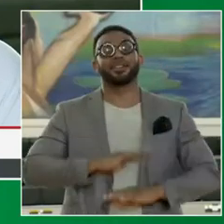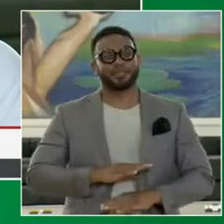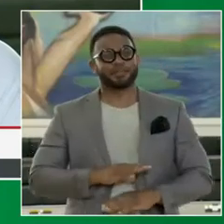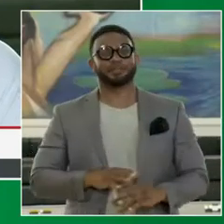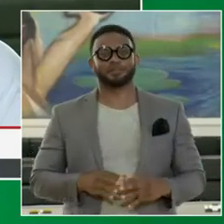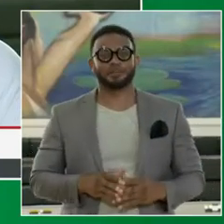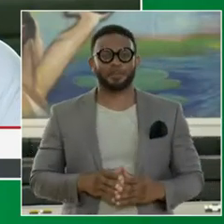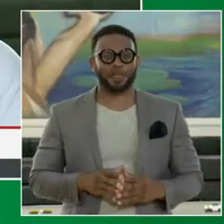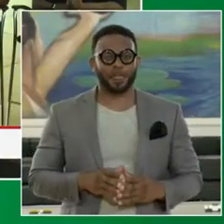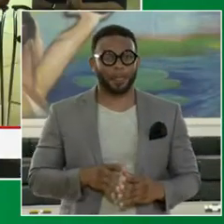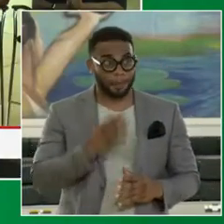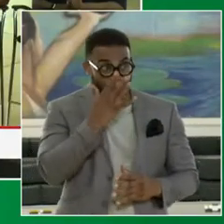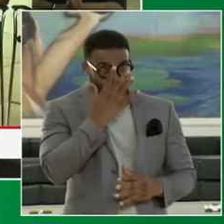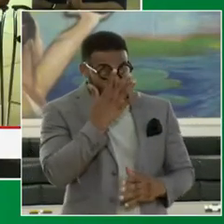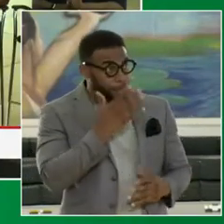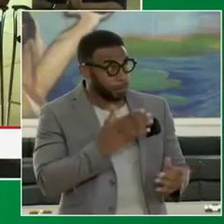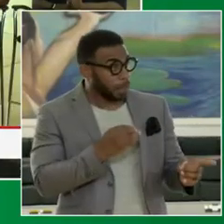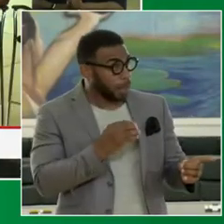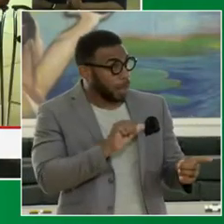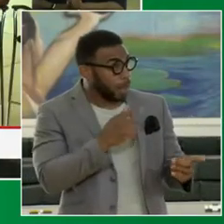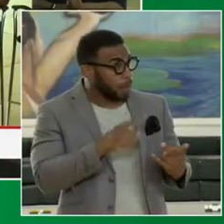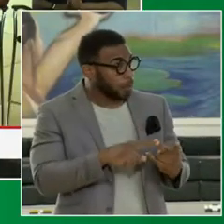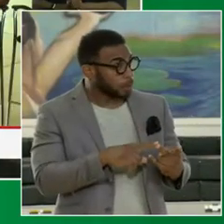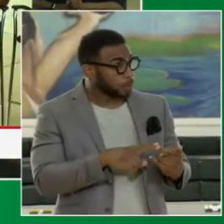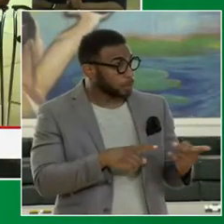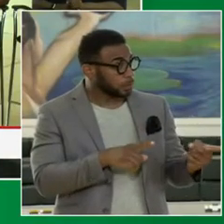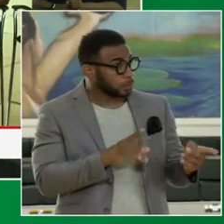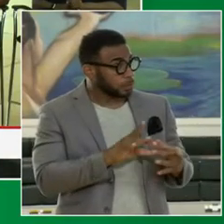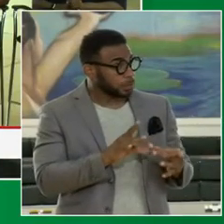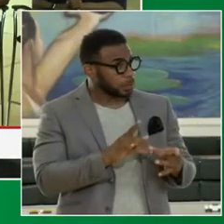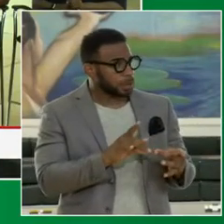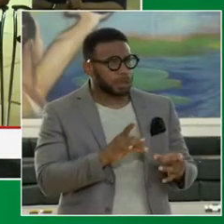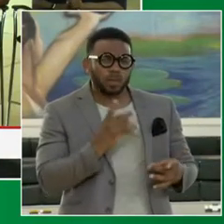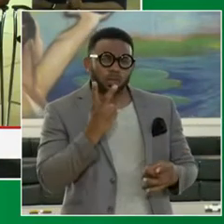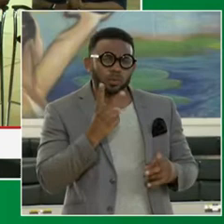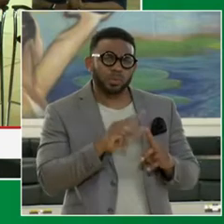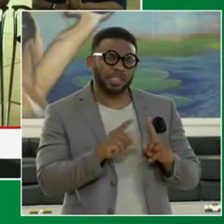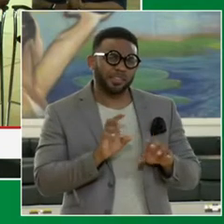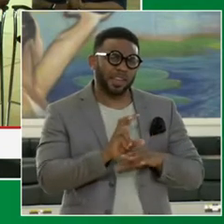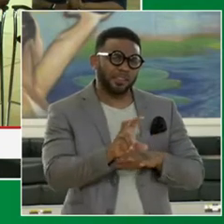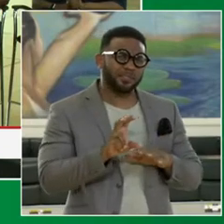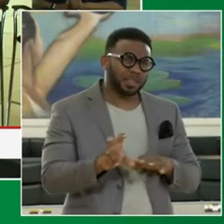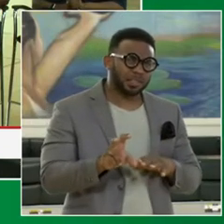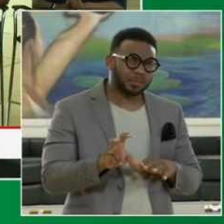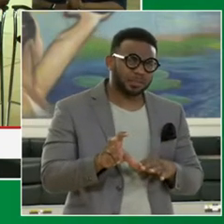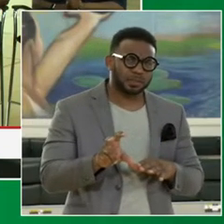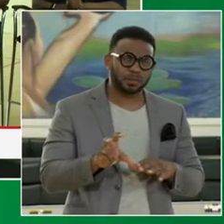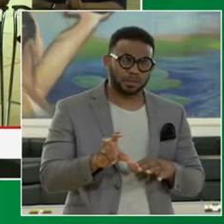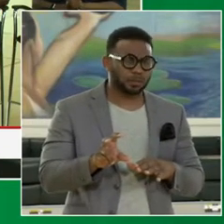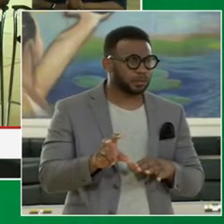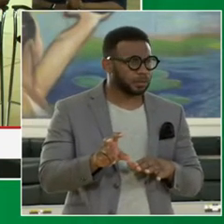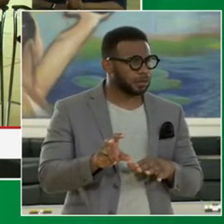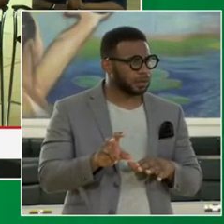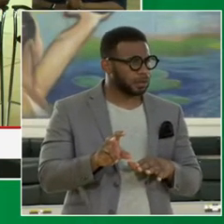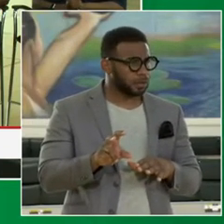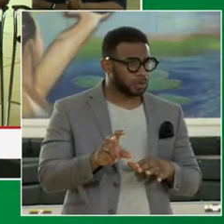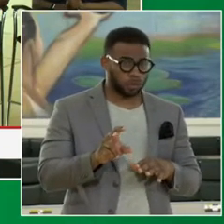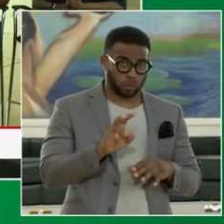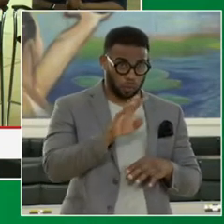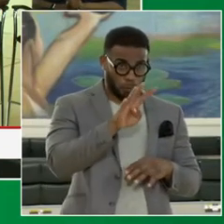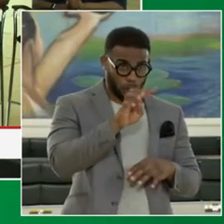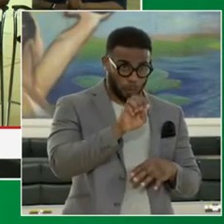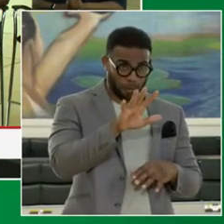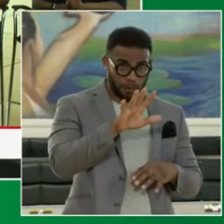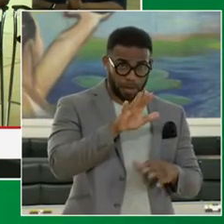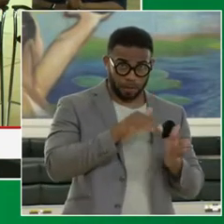school. Okay. And another one I see on here, 2 different investments, but in pathways. So there's $4.5